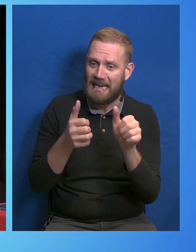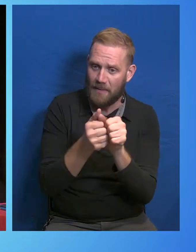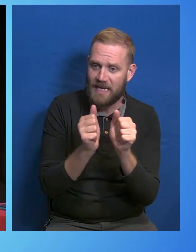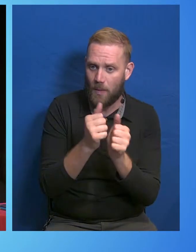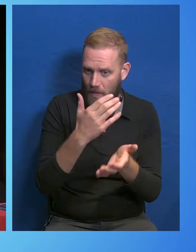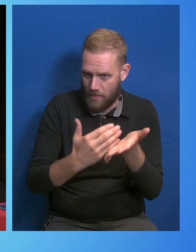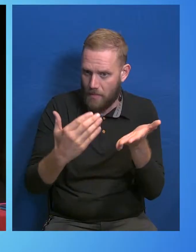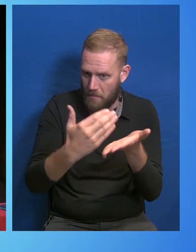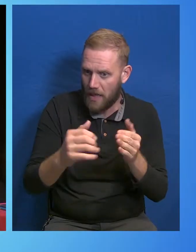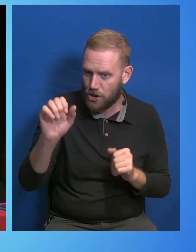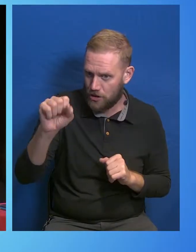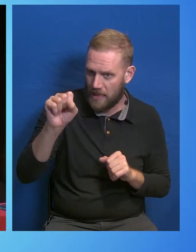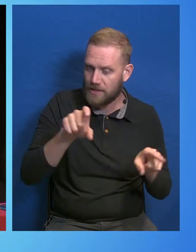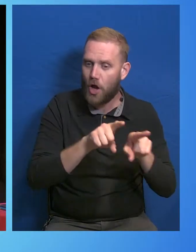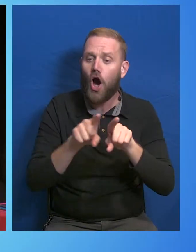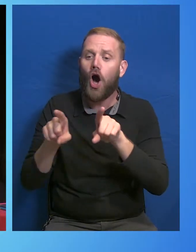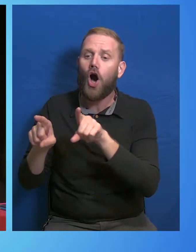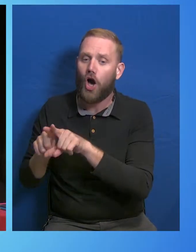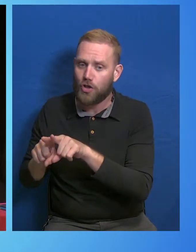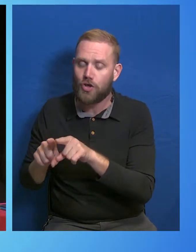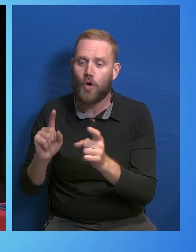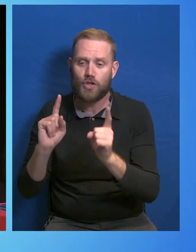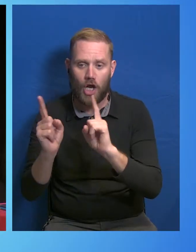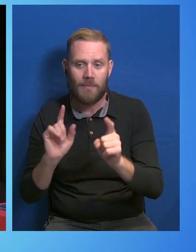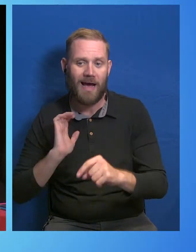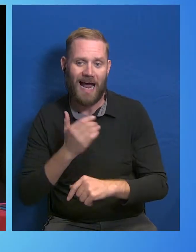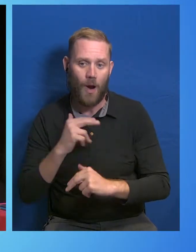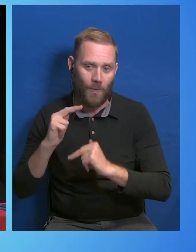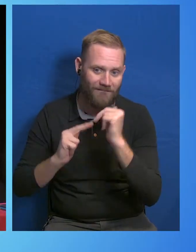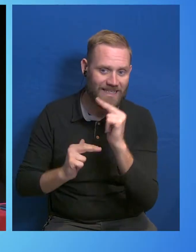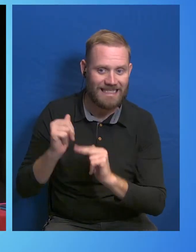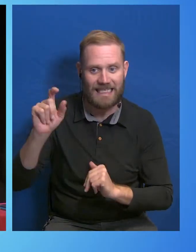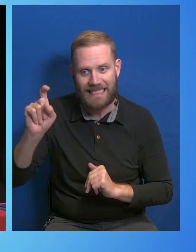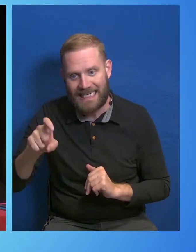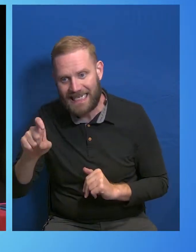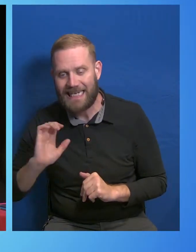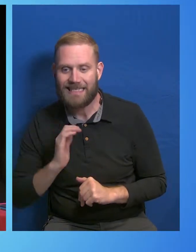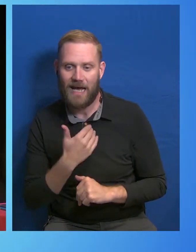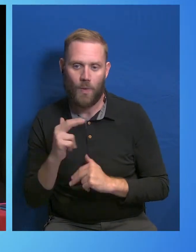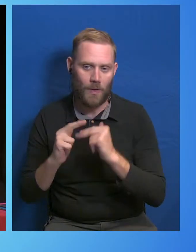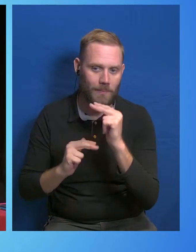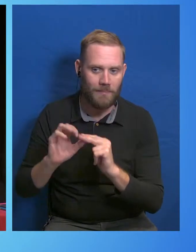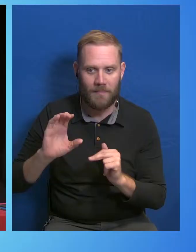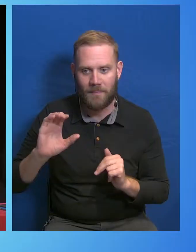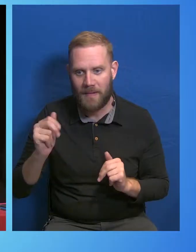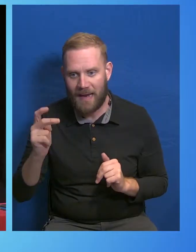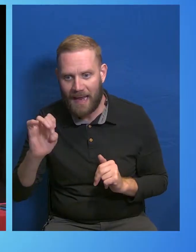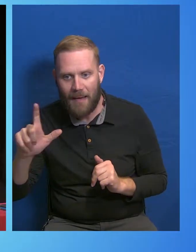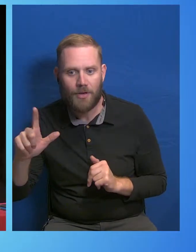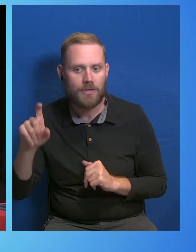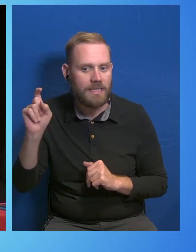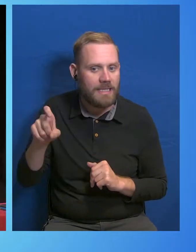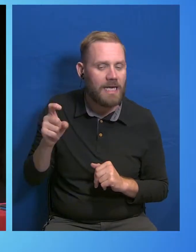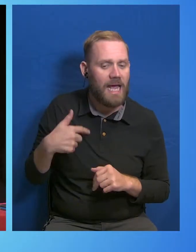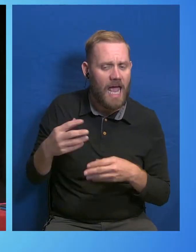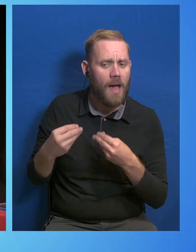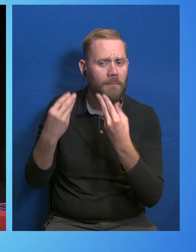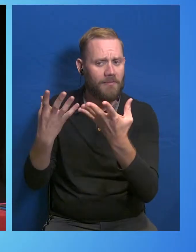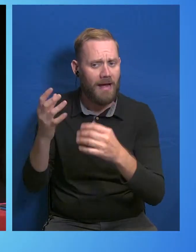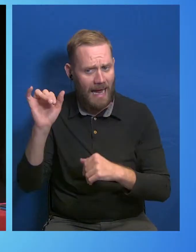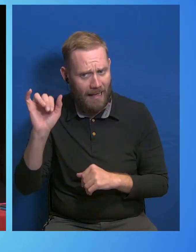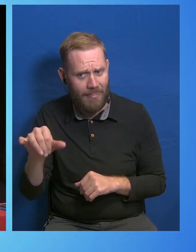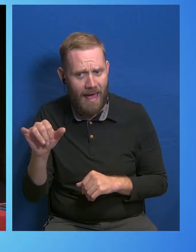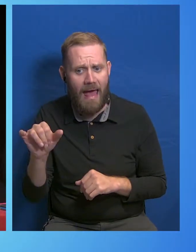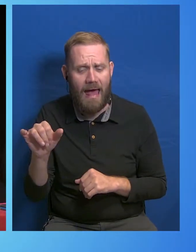budget, as well as our facilities needs or capital needs. And we can provide that